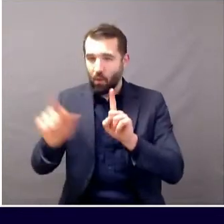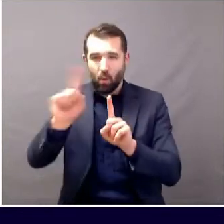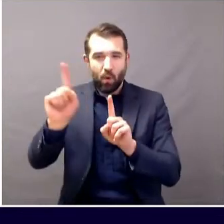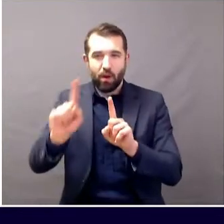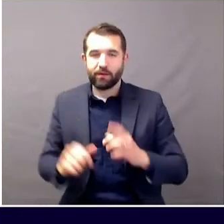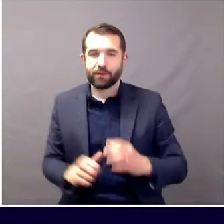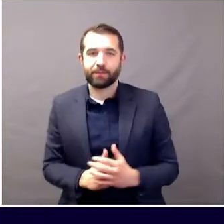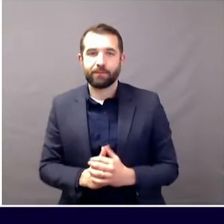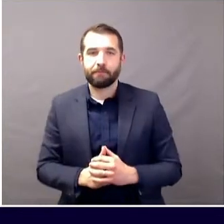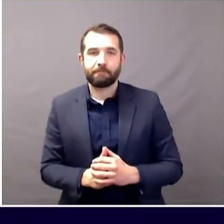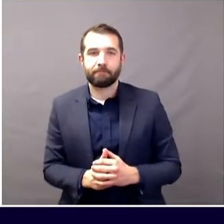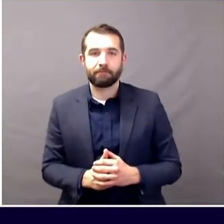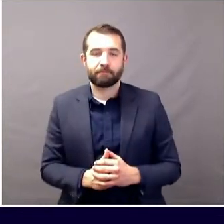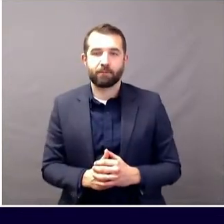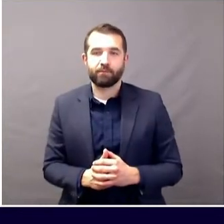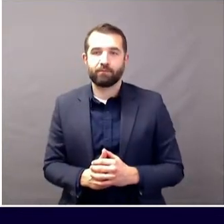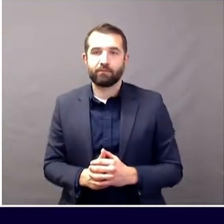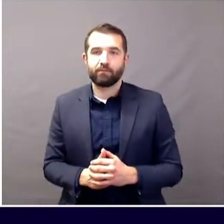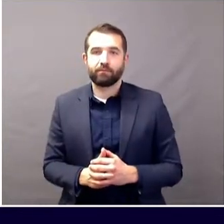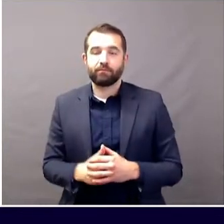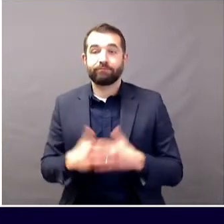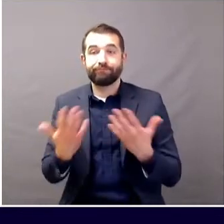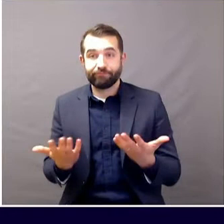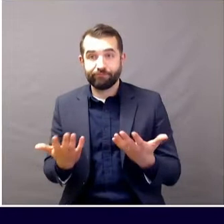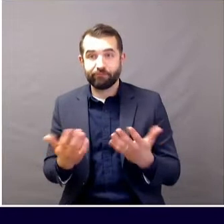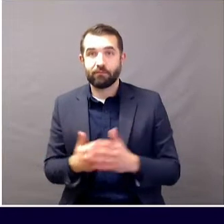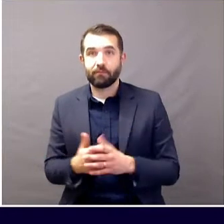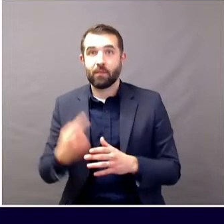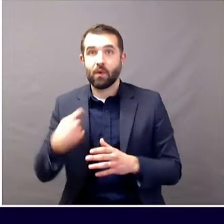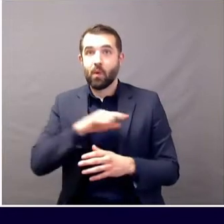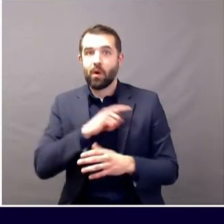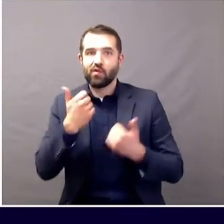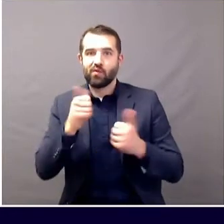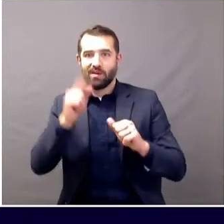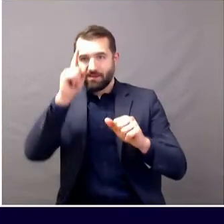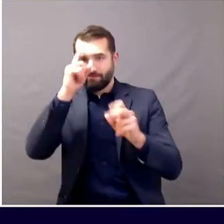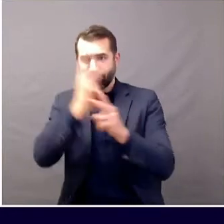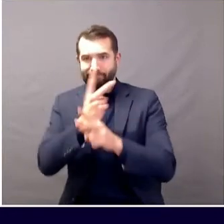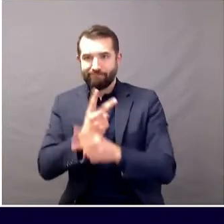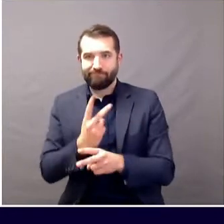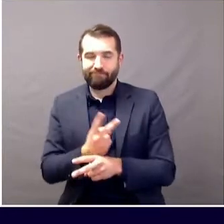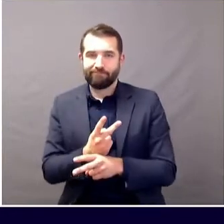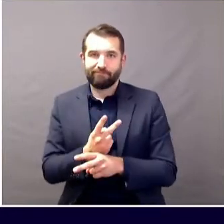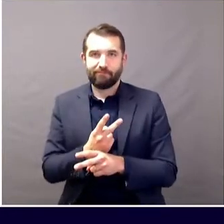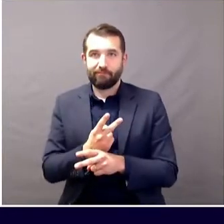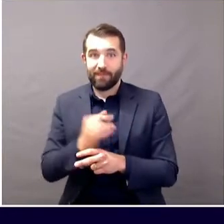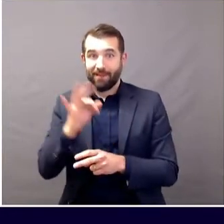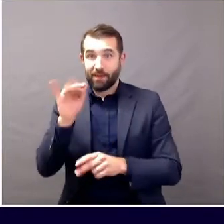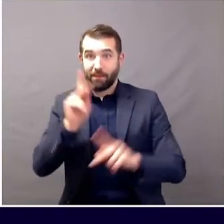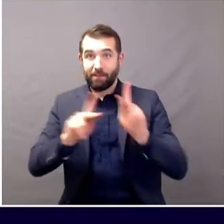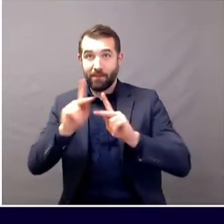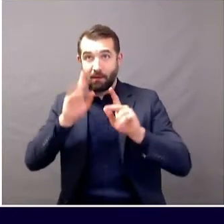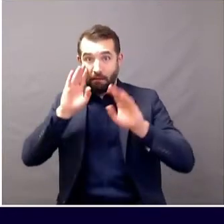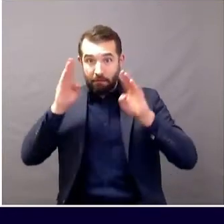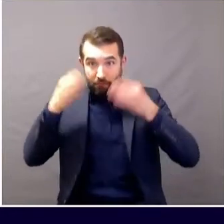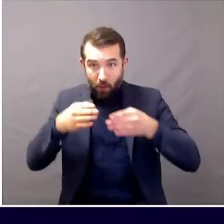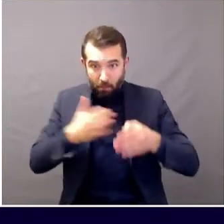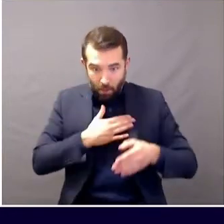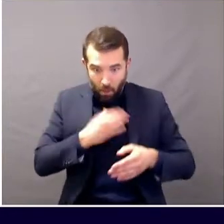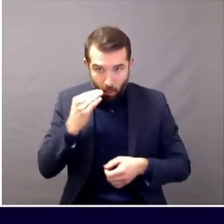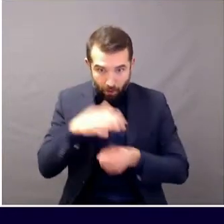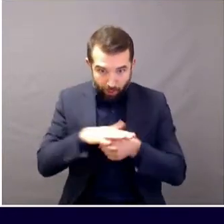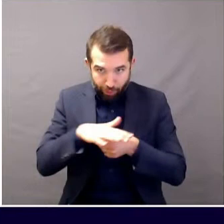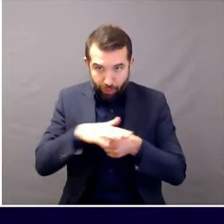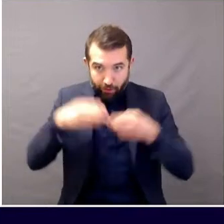is a trade-off between letting folks know what's going on in their backyard or front yard and not providing a false sense